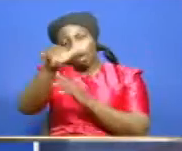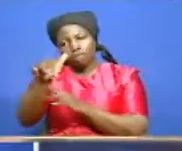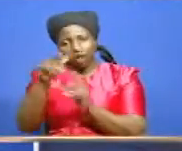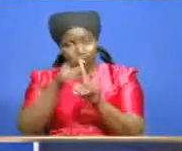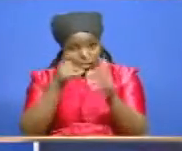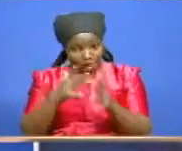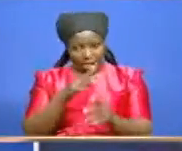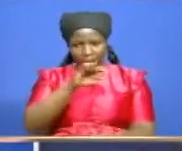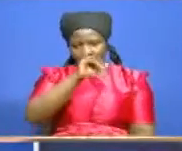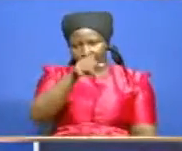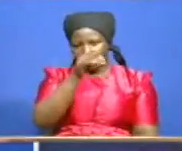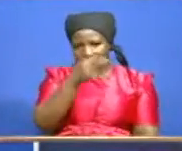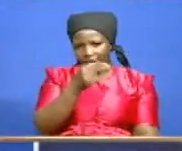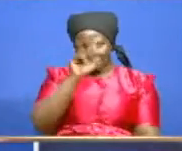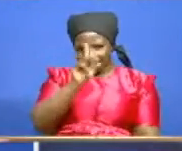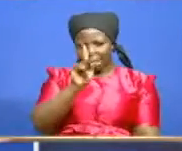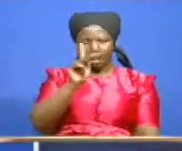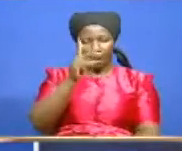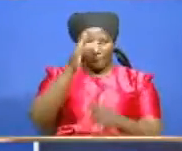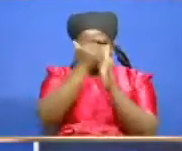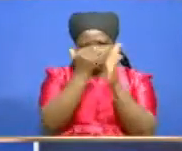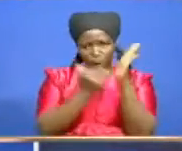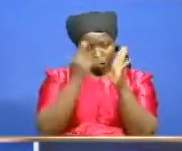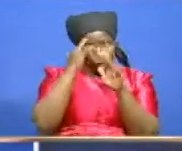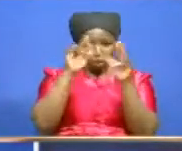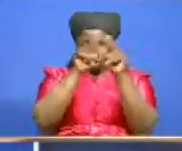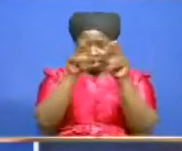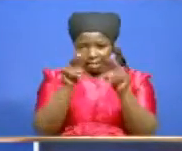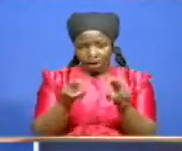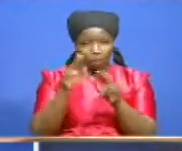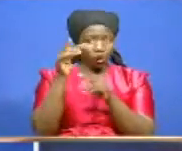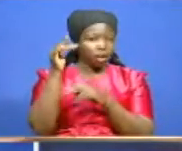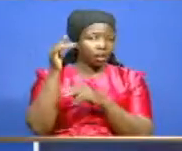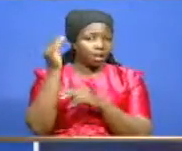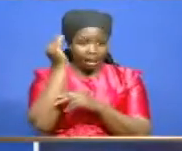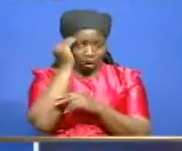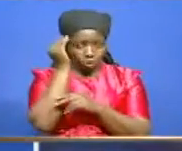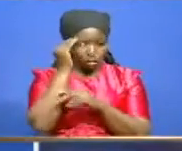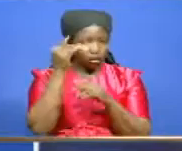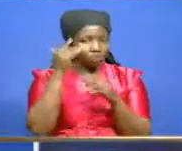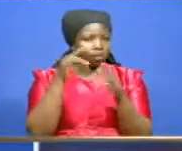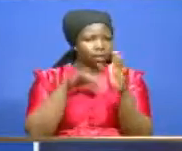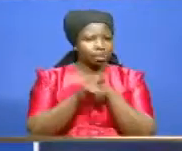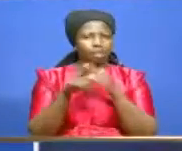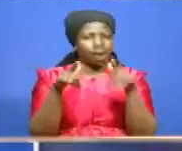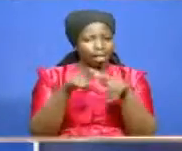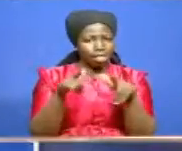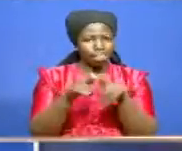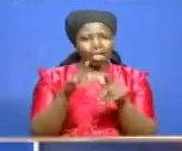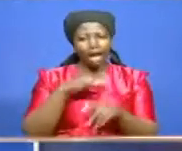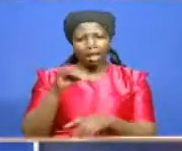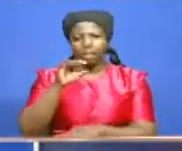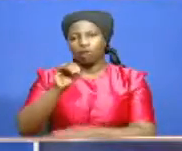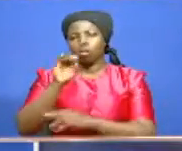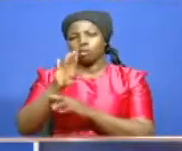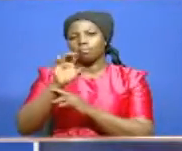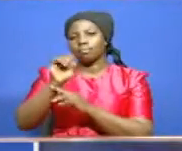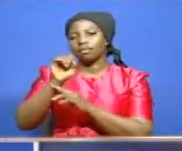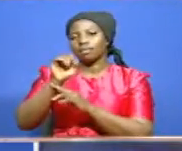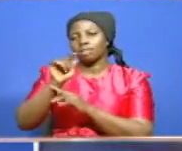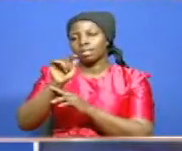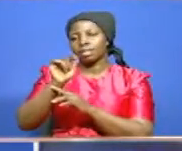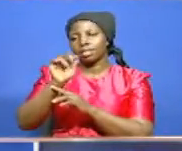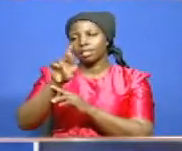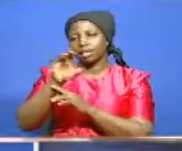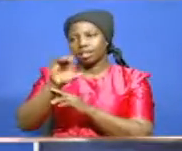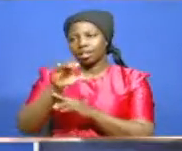Johns Hopkins Program for International Education in Gynecology and Obstetrics, a local non-governmental organization funded by